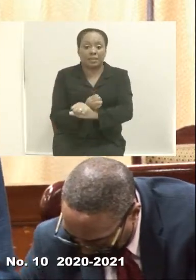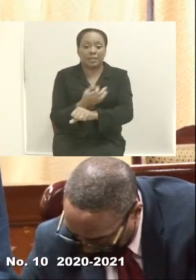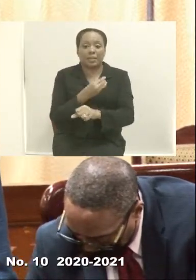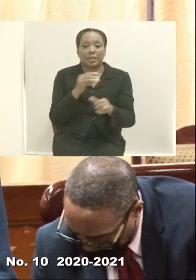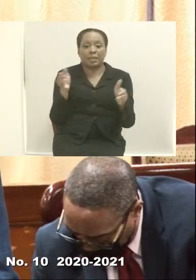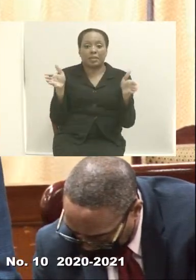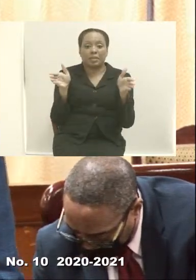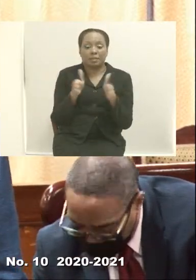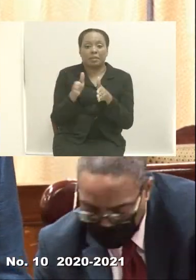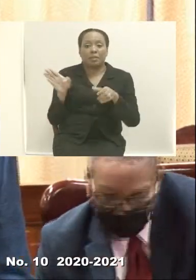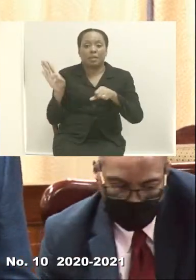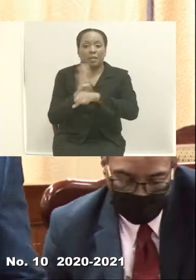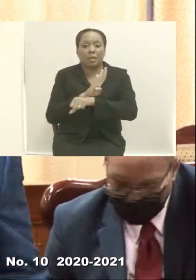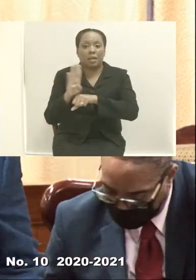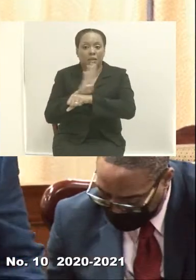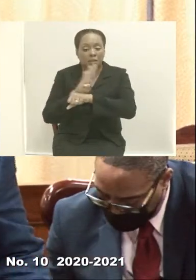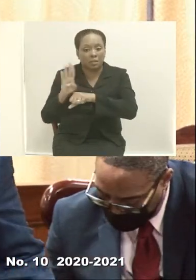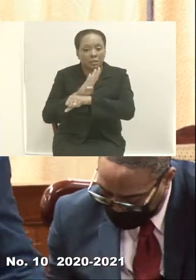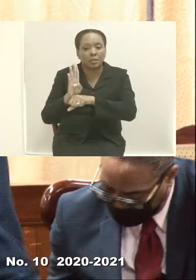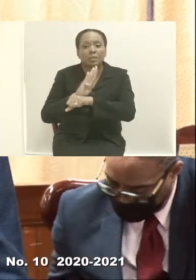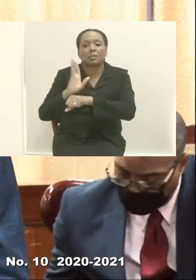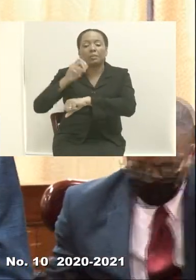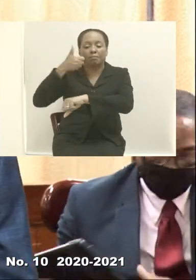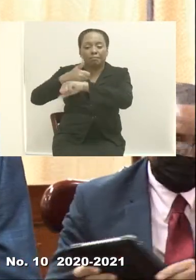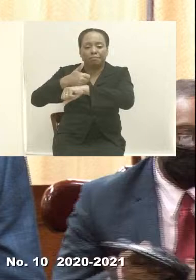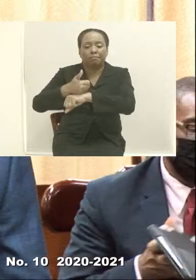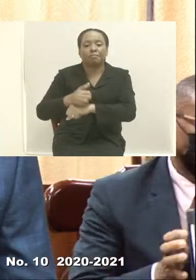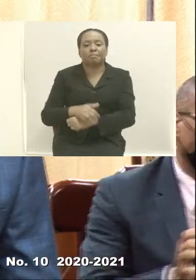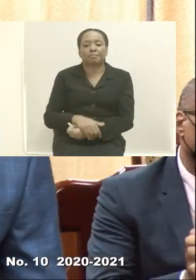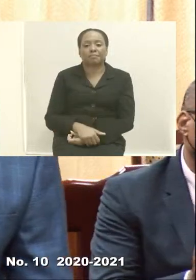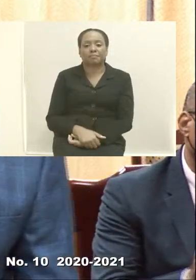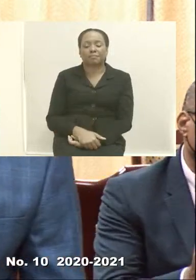and Entrepreneurship. And